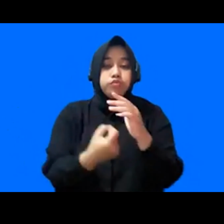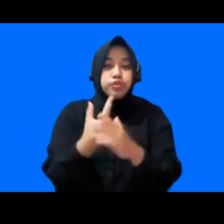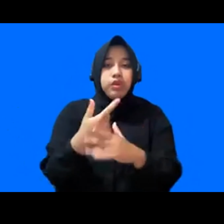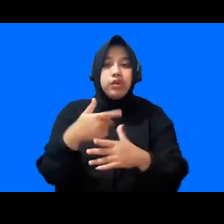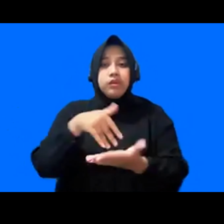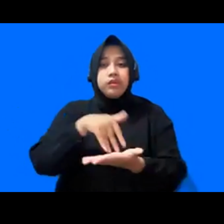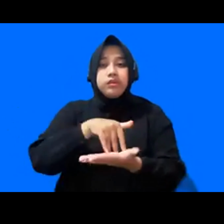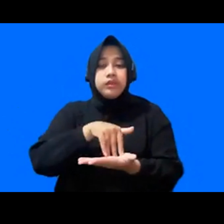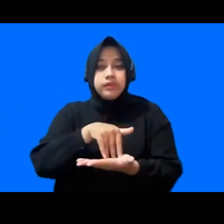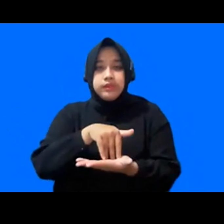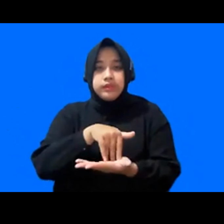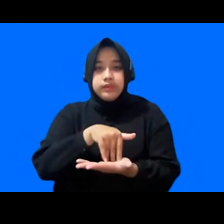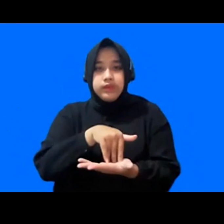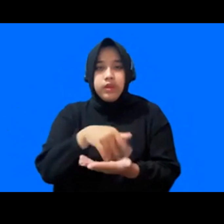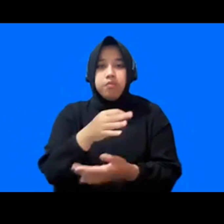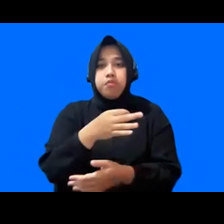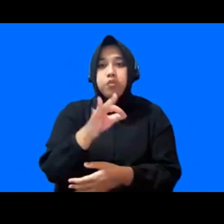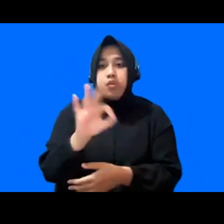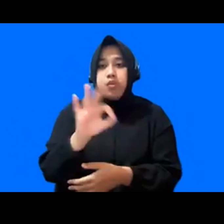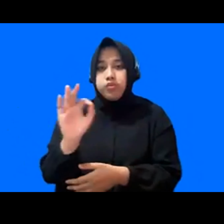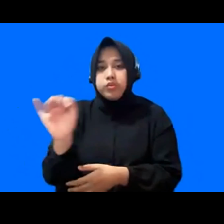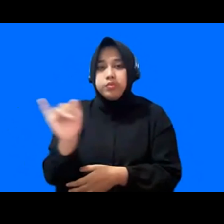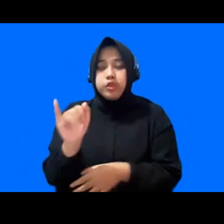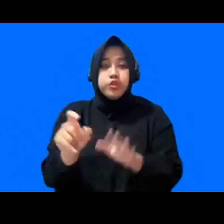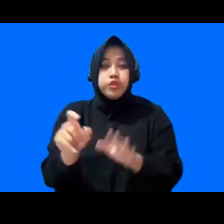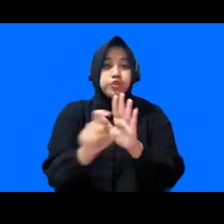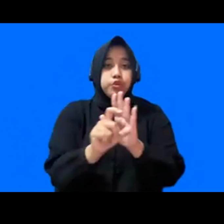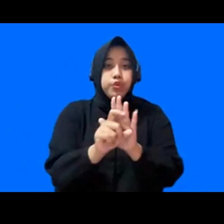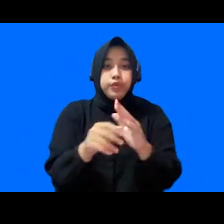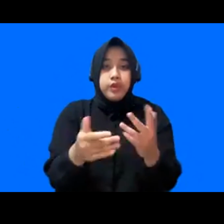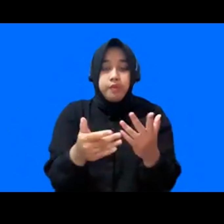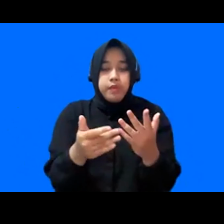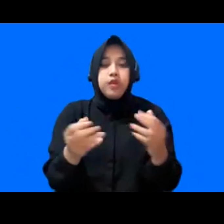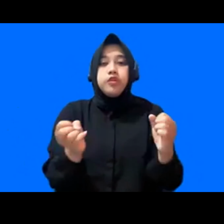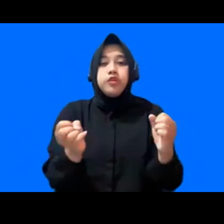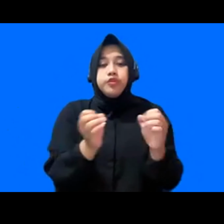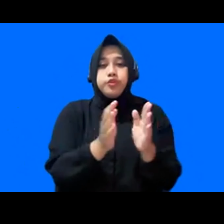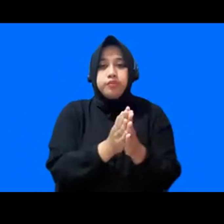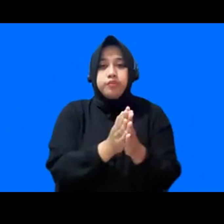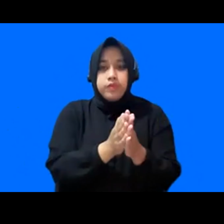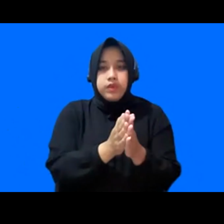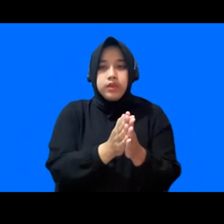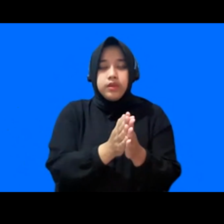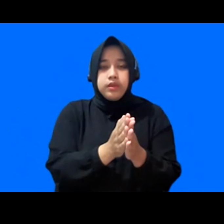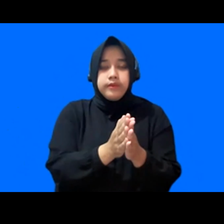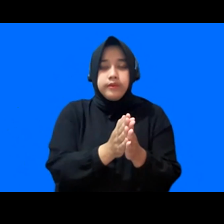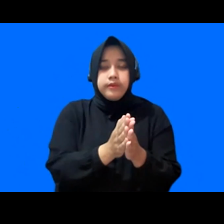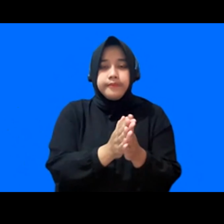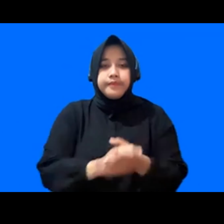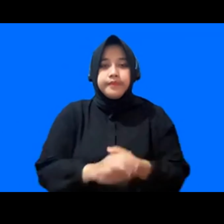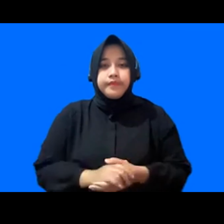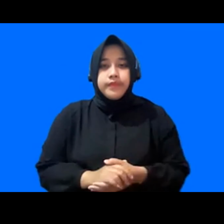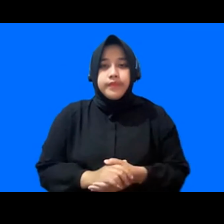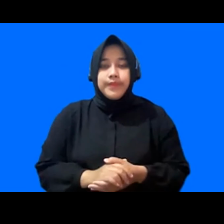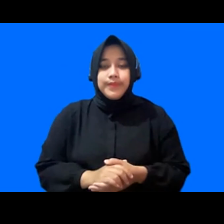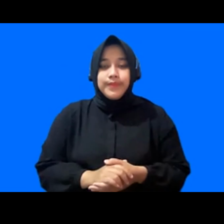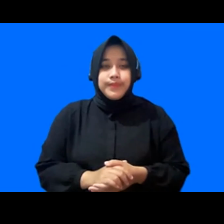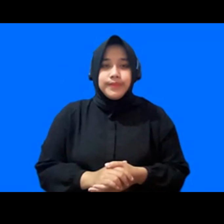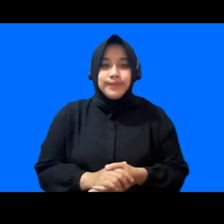rise in the number of older persons that will shape the social and physical environment needs for the coming years,